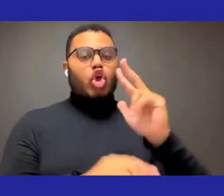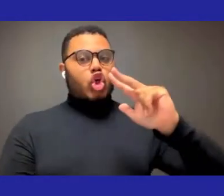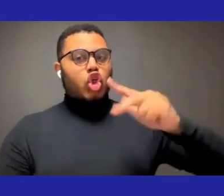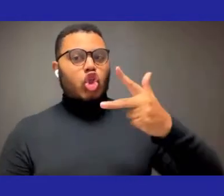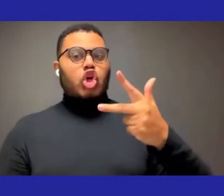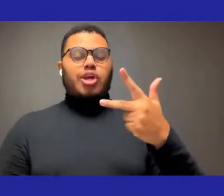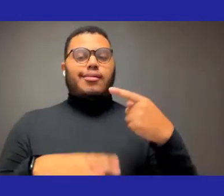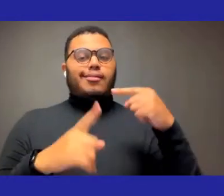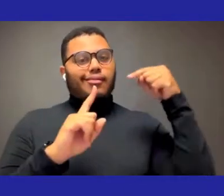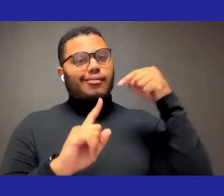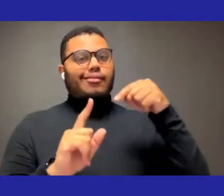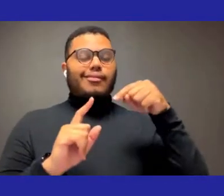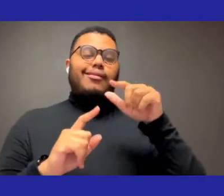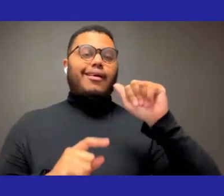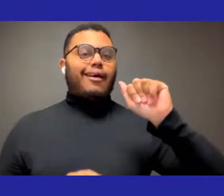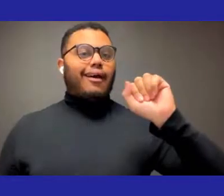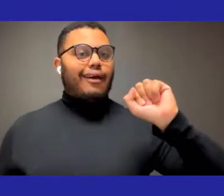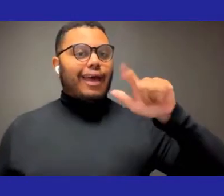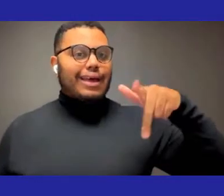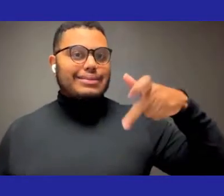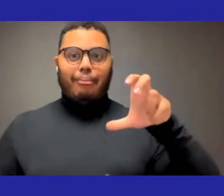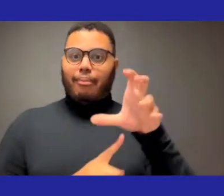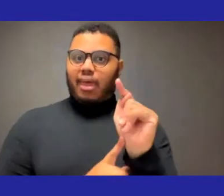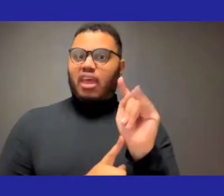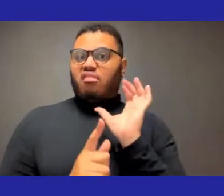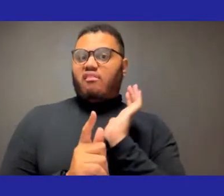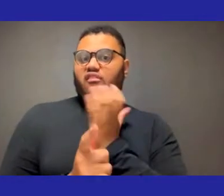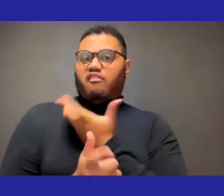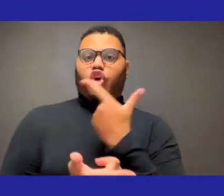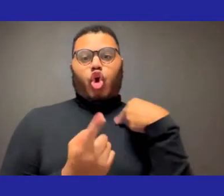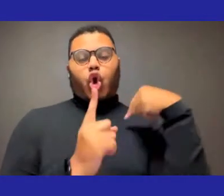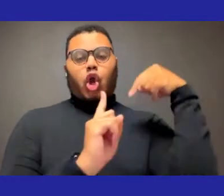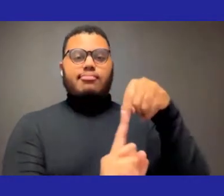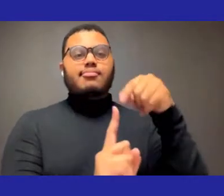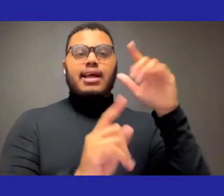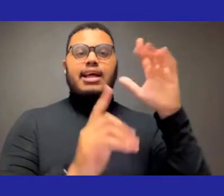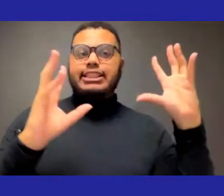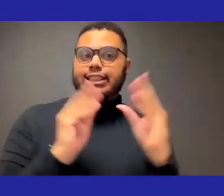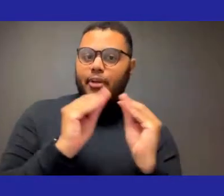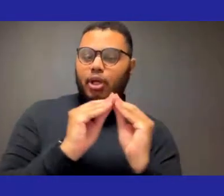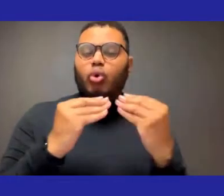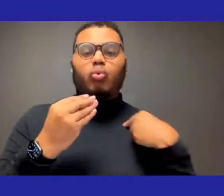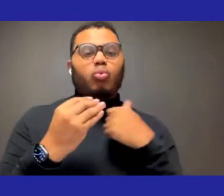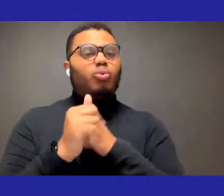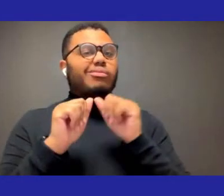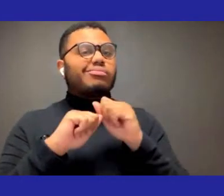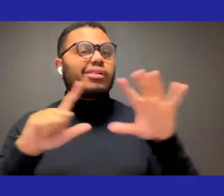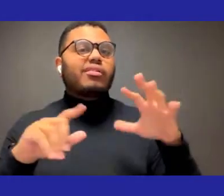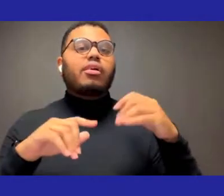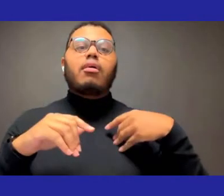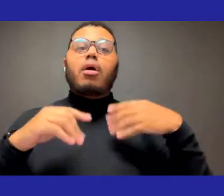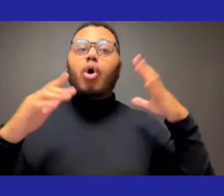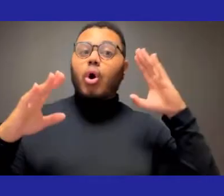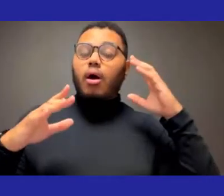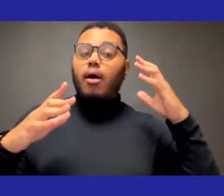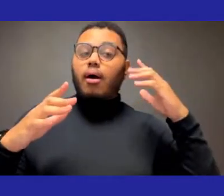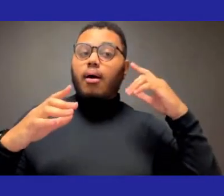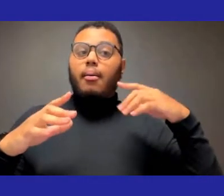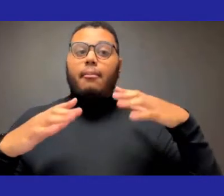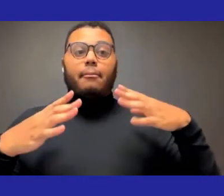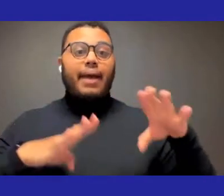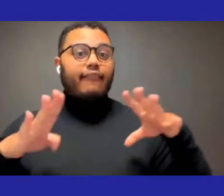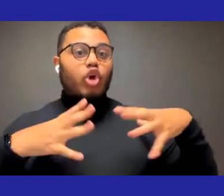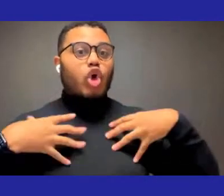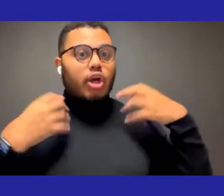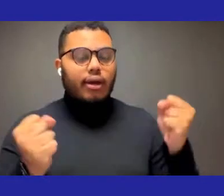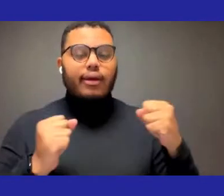aspect of our Fall and Prevention Summit. We were able to roll out the Behavioral Health Fall Prevention